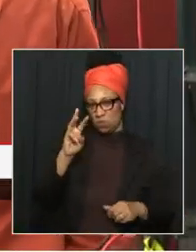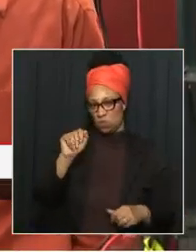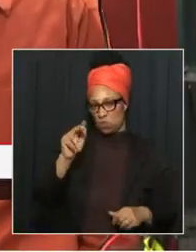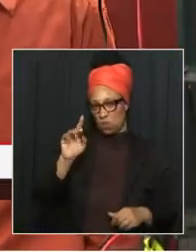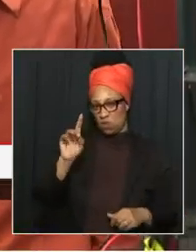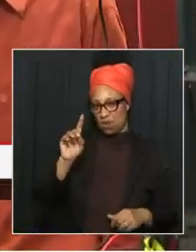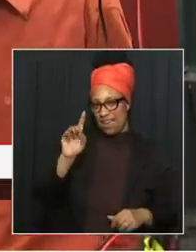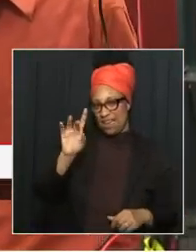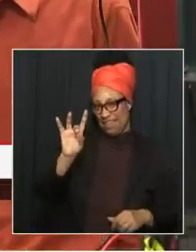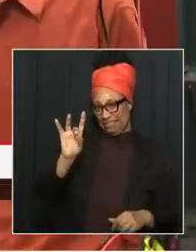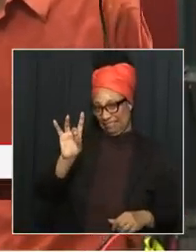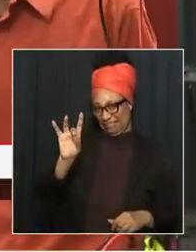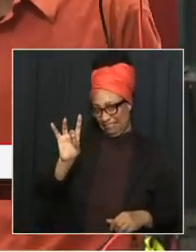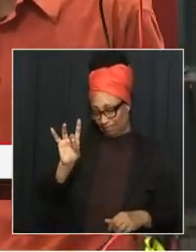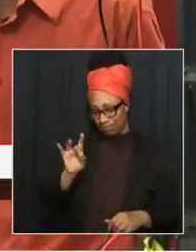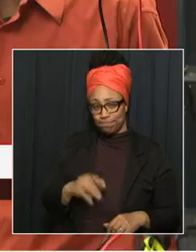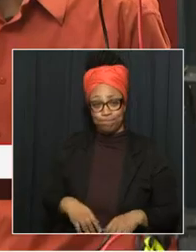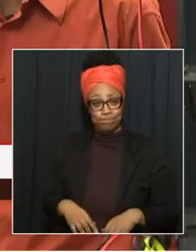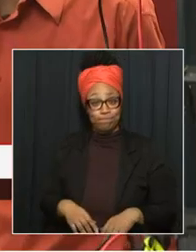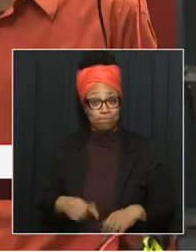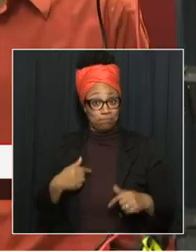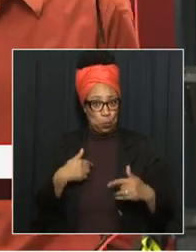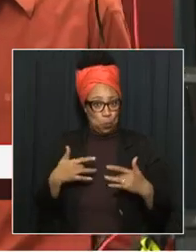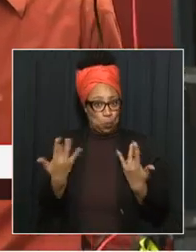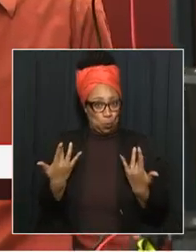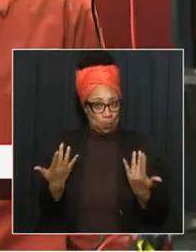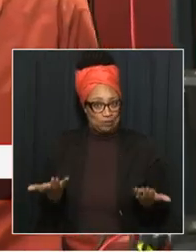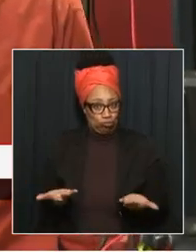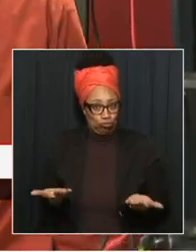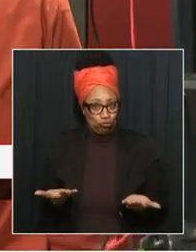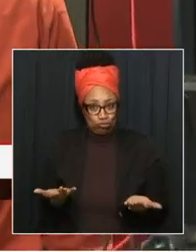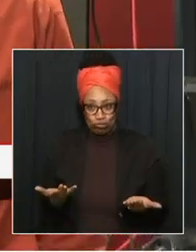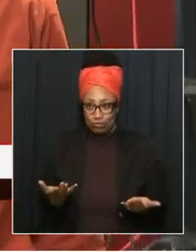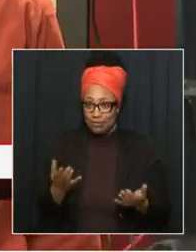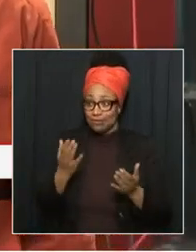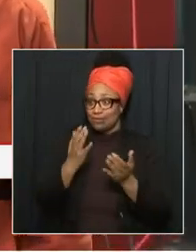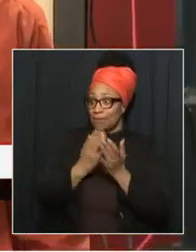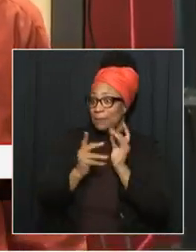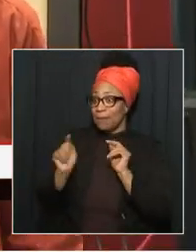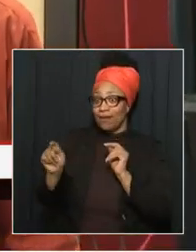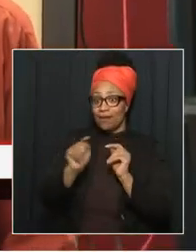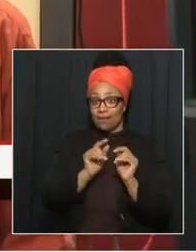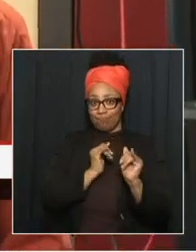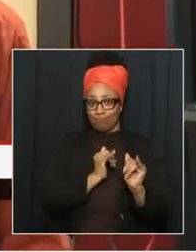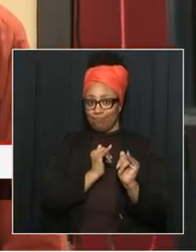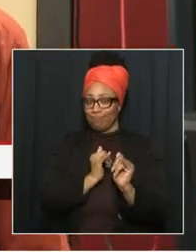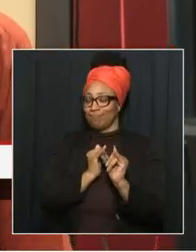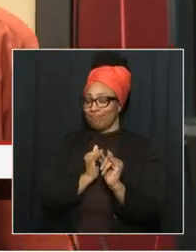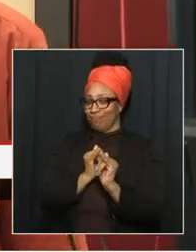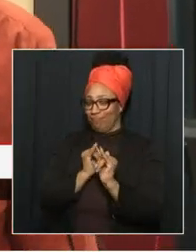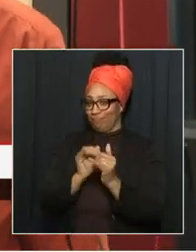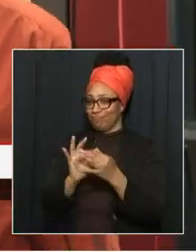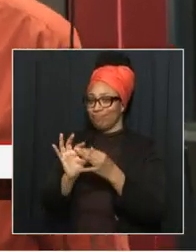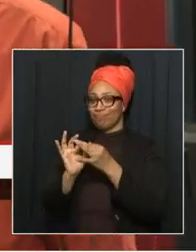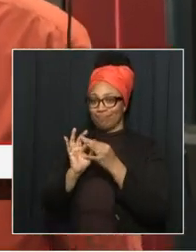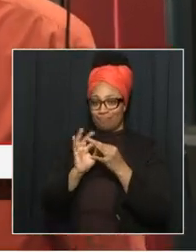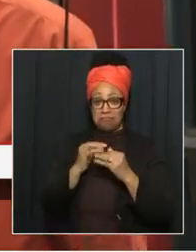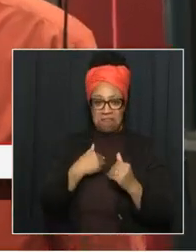advocate to some people that may be in the situation that I'm in at this time. I've been trying